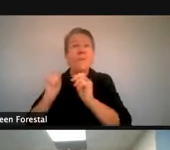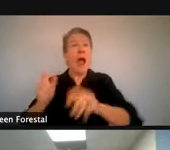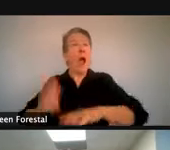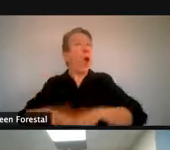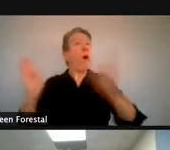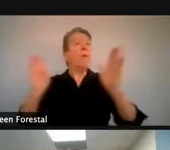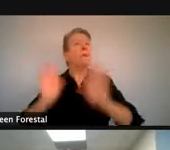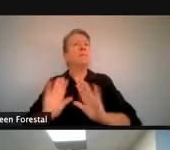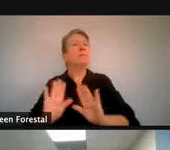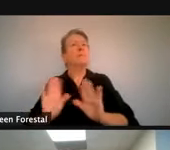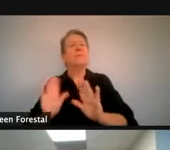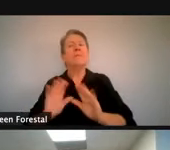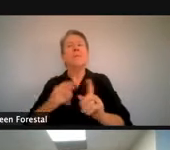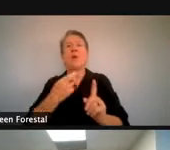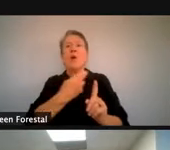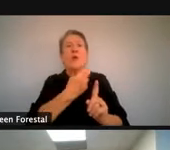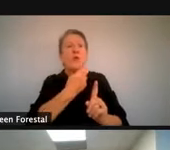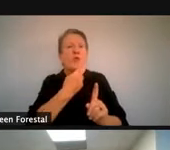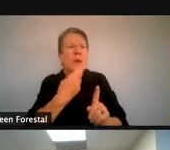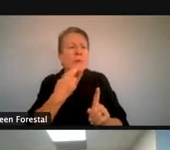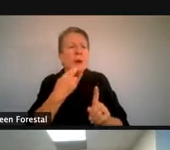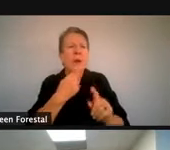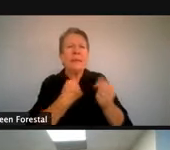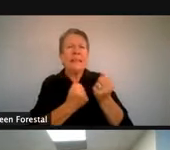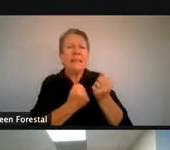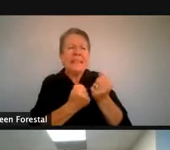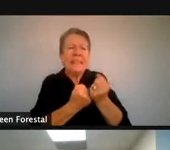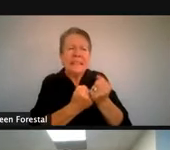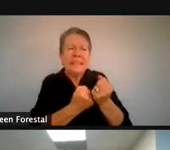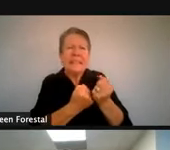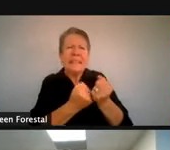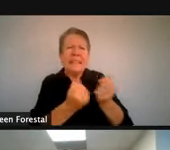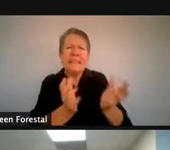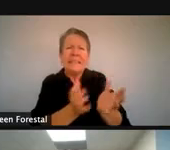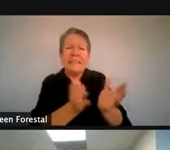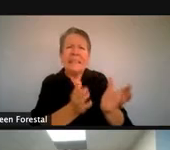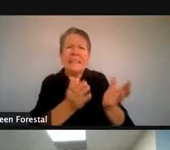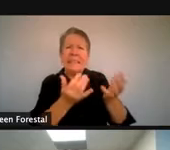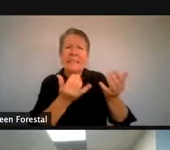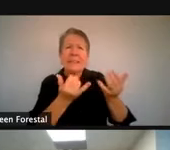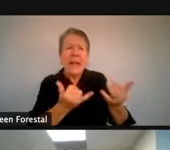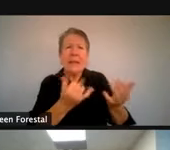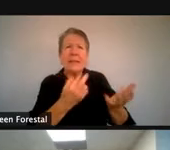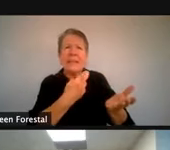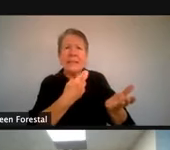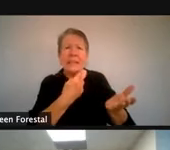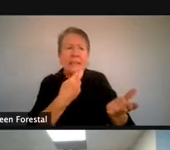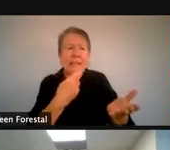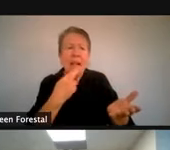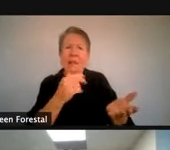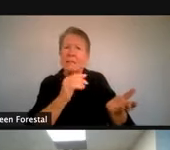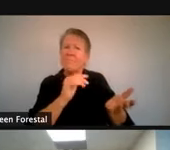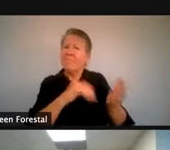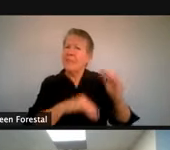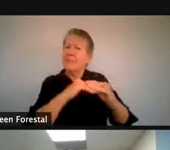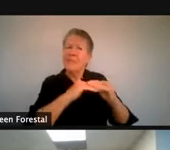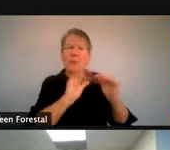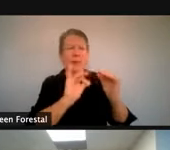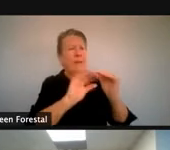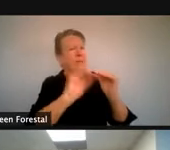more support. We're still only at 25% of capacity. That's an outlier at the low end relative